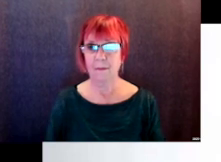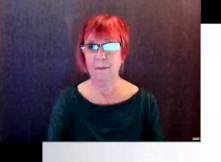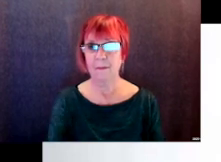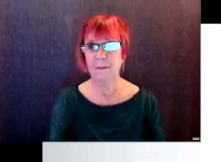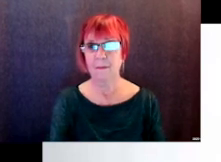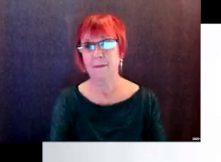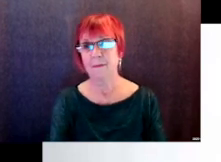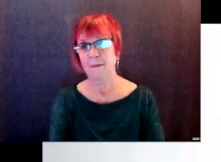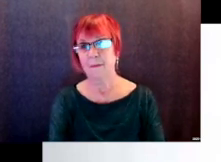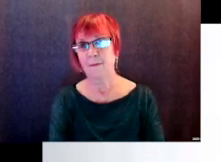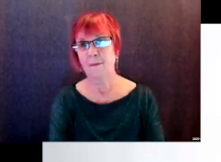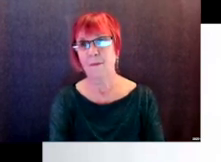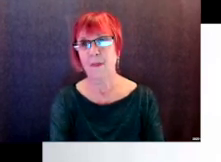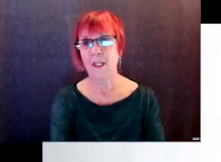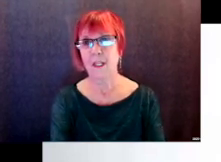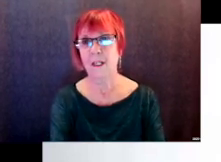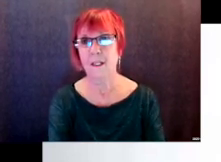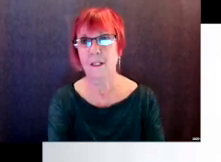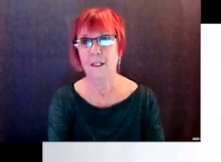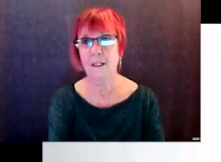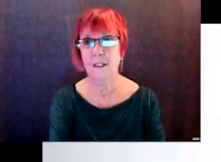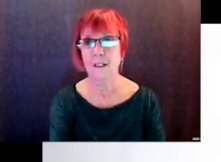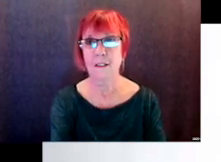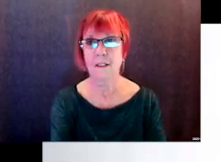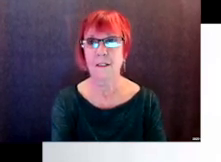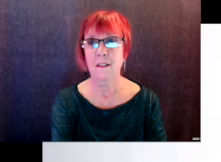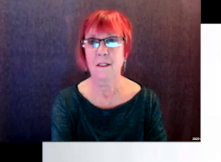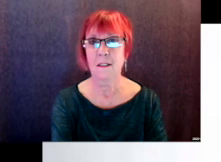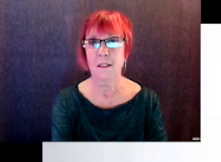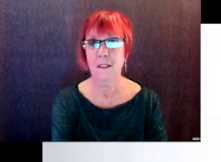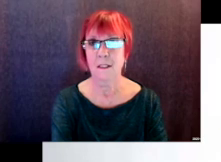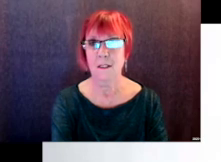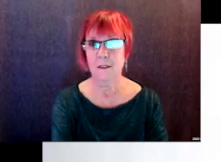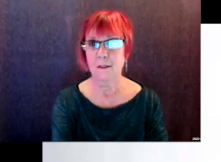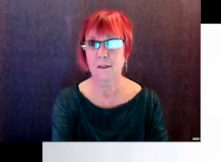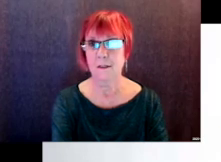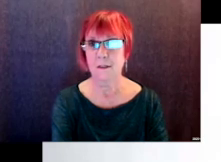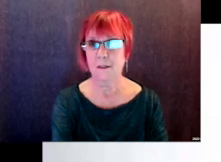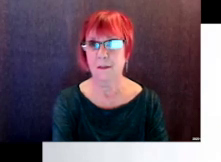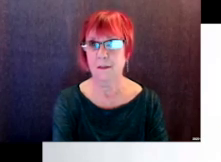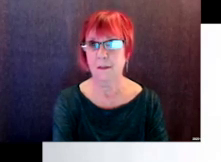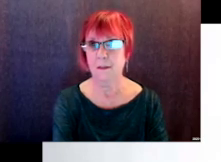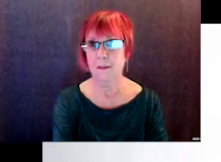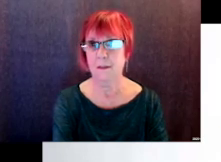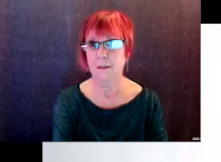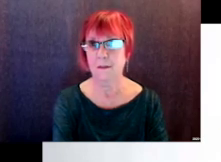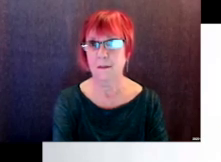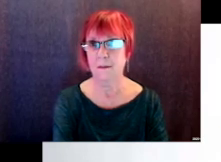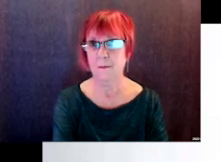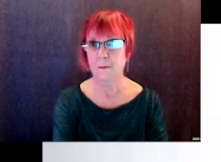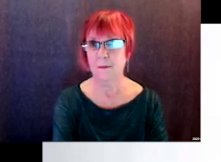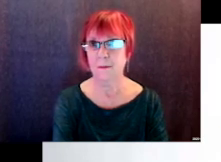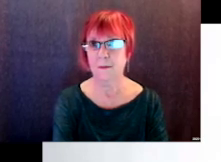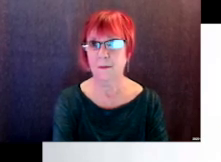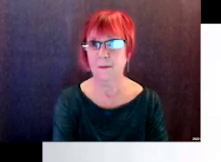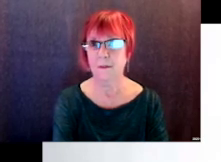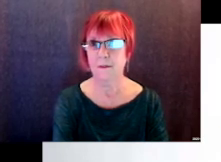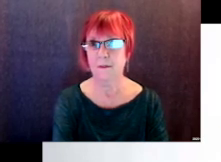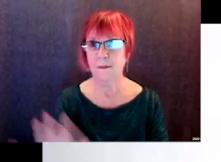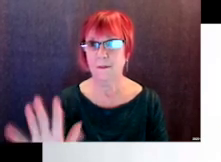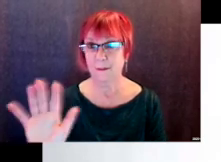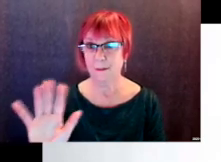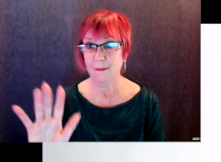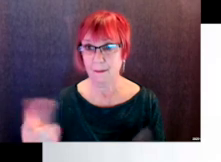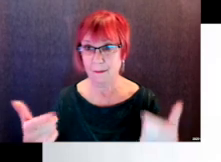Plan, and we also call that the funding plan. So today I'll provide some background information on the funding